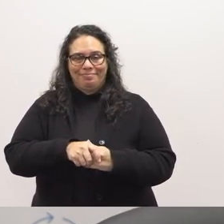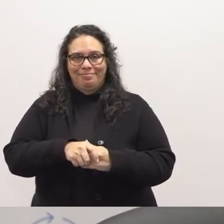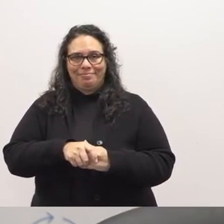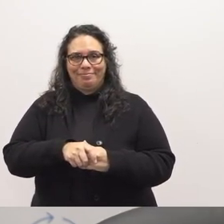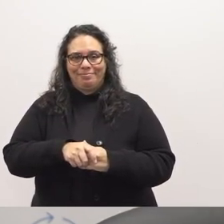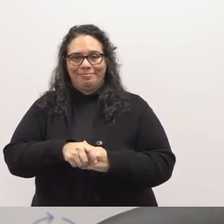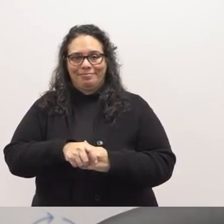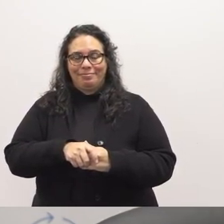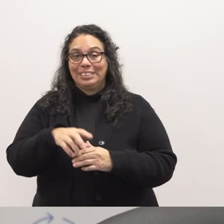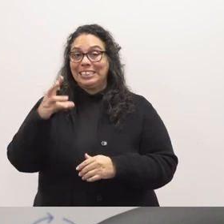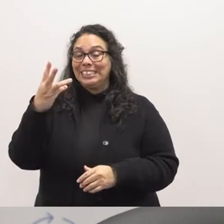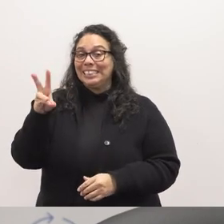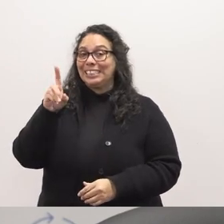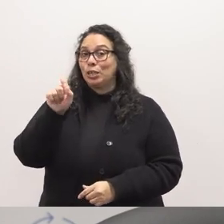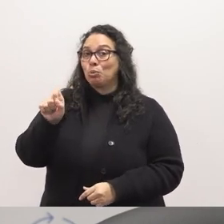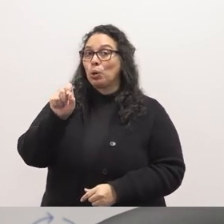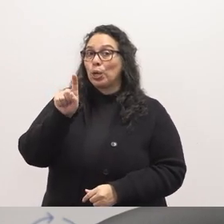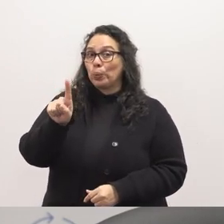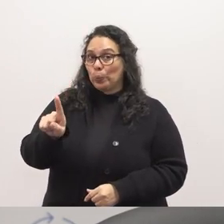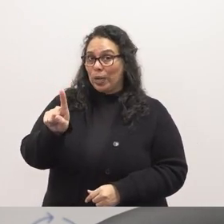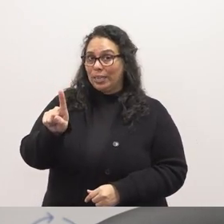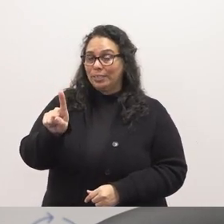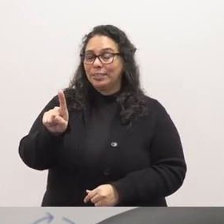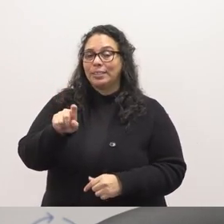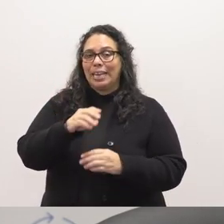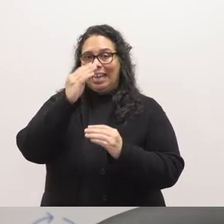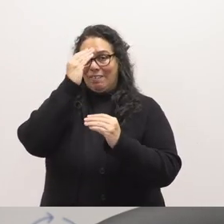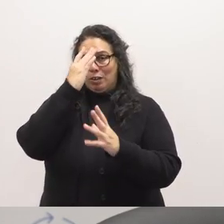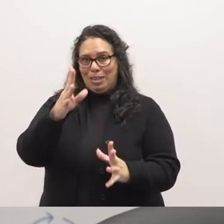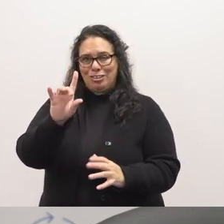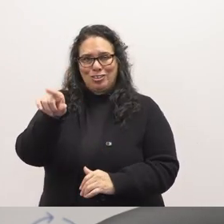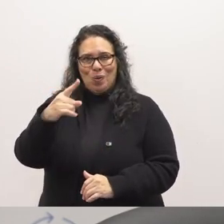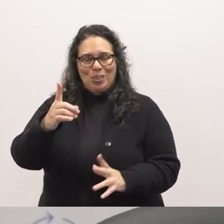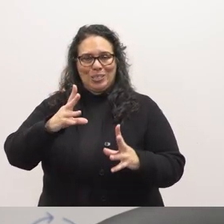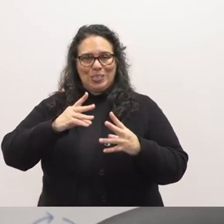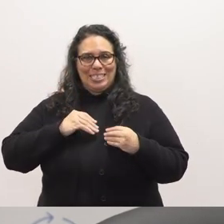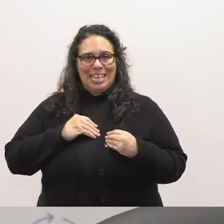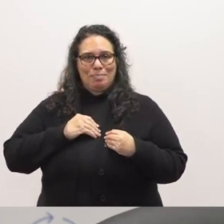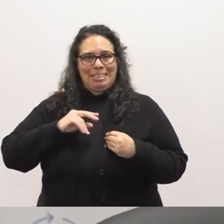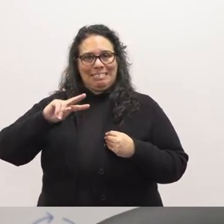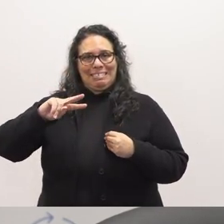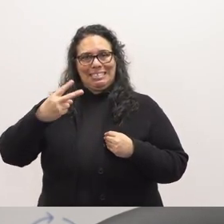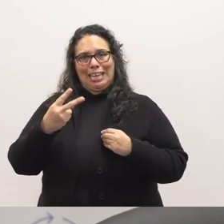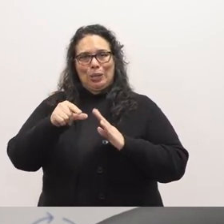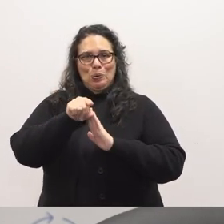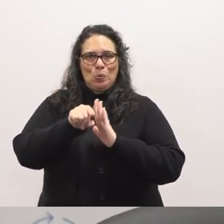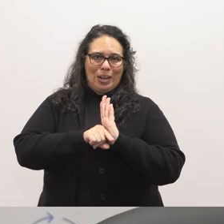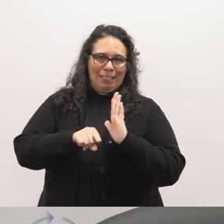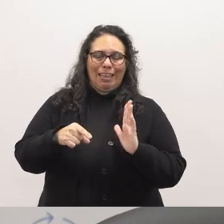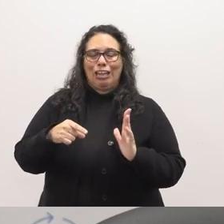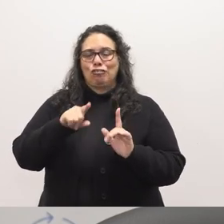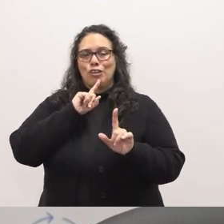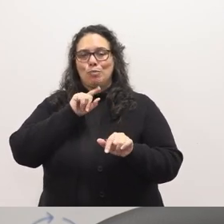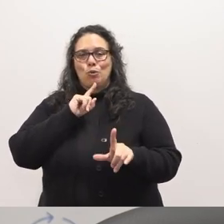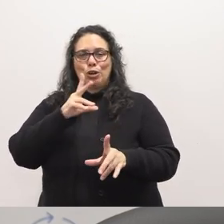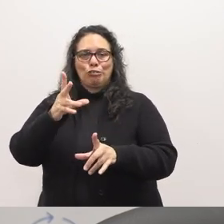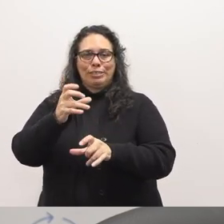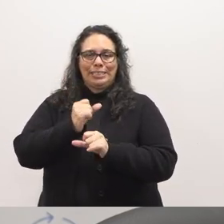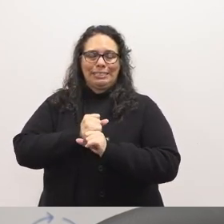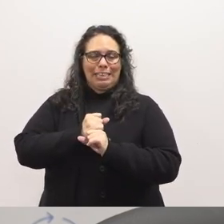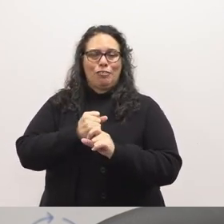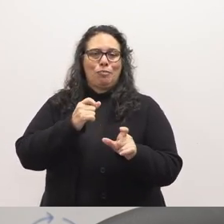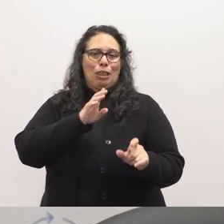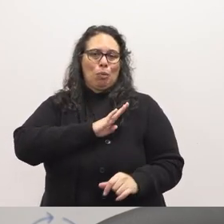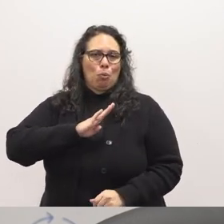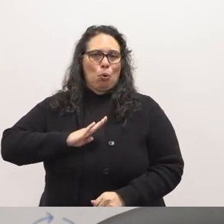Item 16.1 is for information only to accept the second quarterly report that is received by the governing board so that